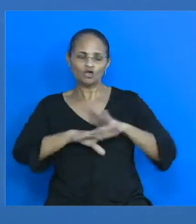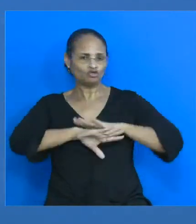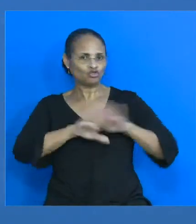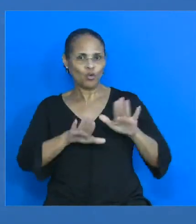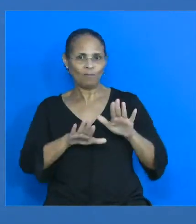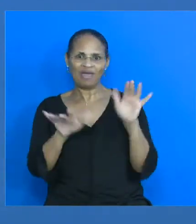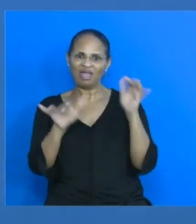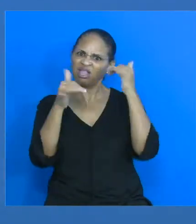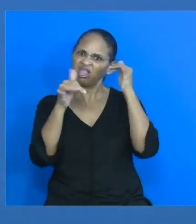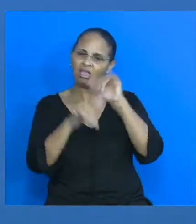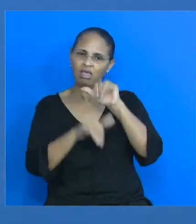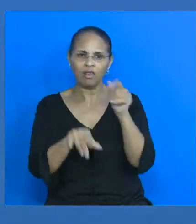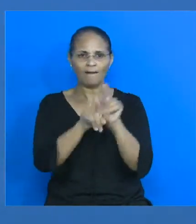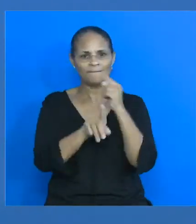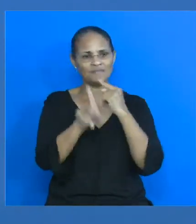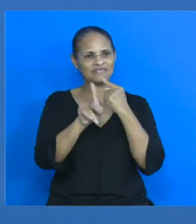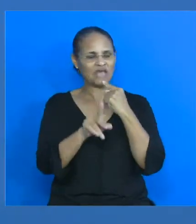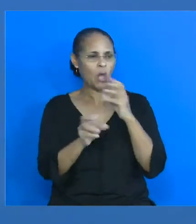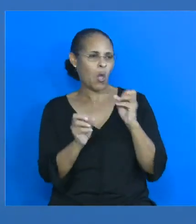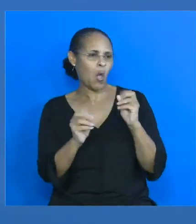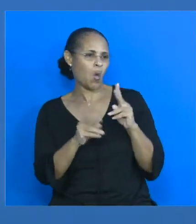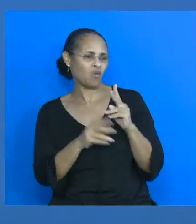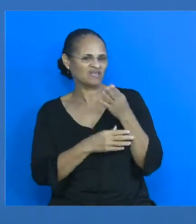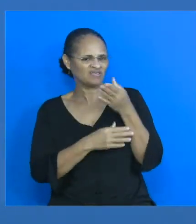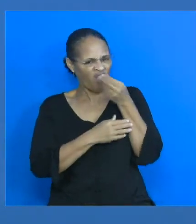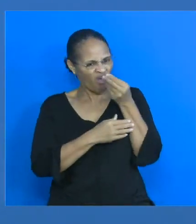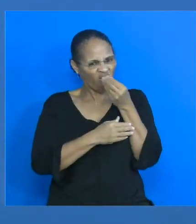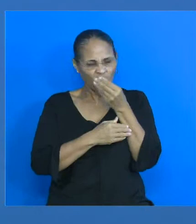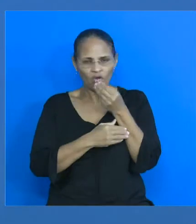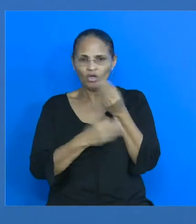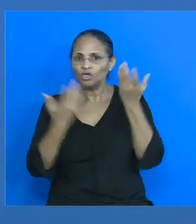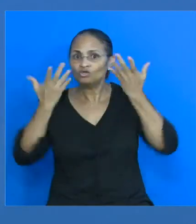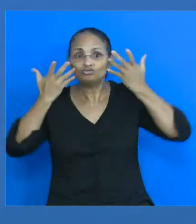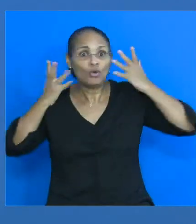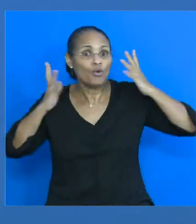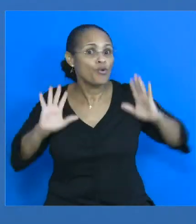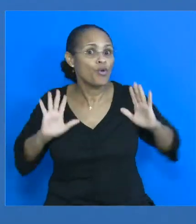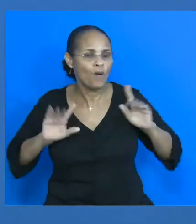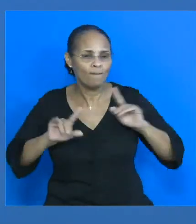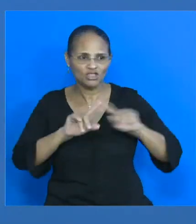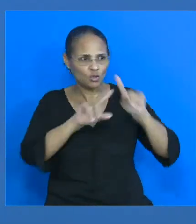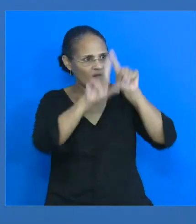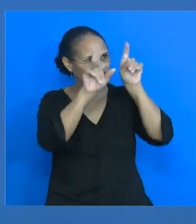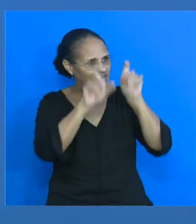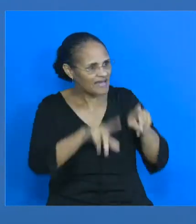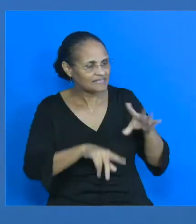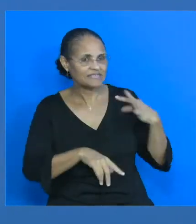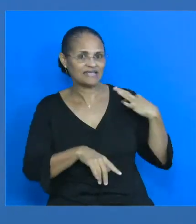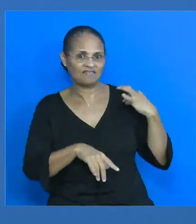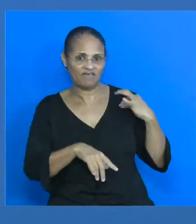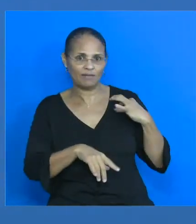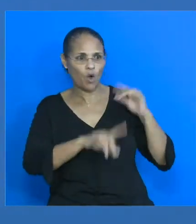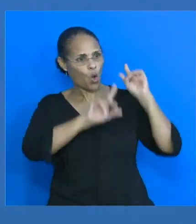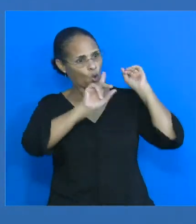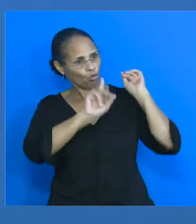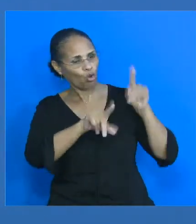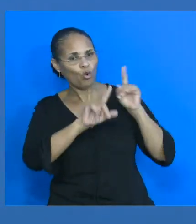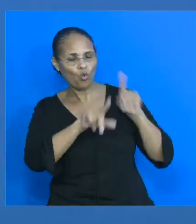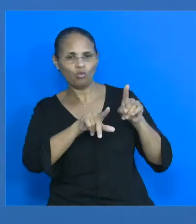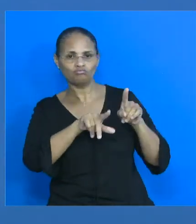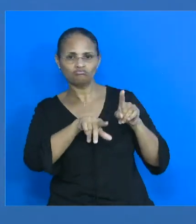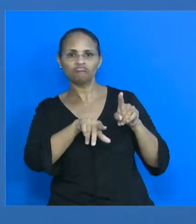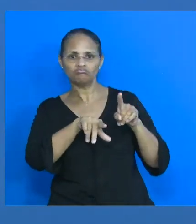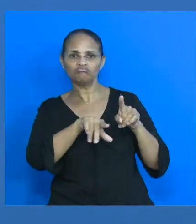be silly like people saying, oh, it's just the common cold. You don't know, but we have testing that is available. Go ahead and take advantage of